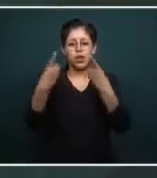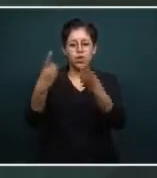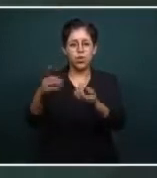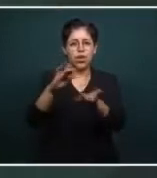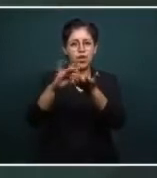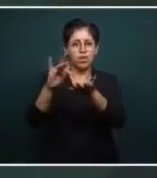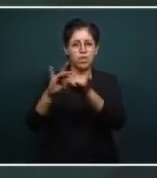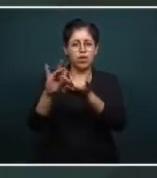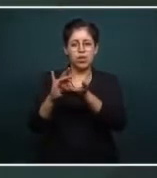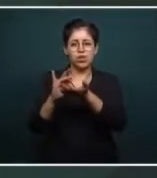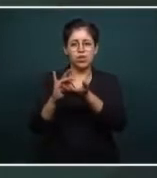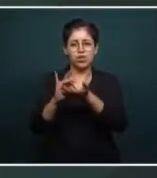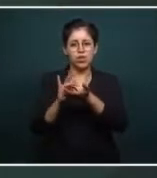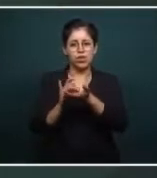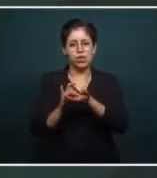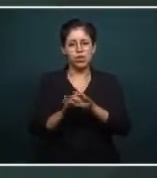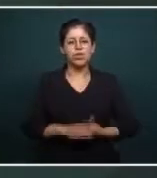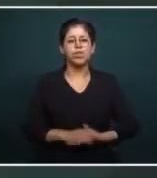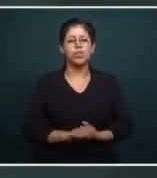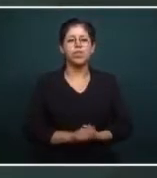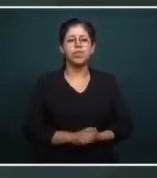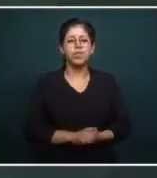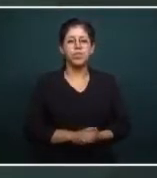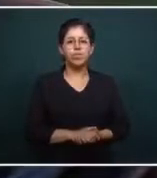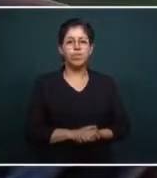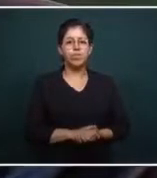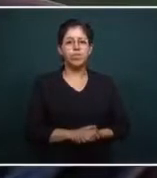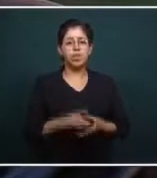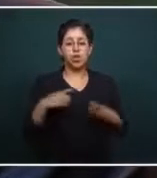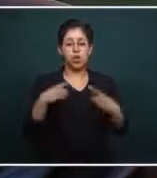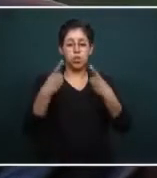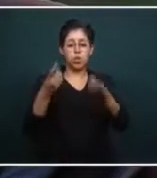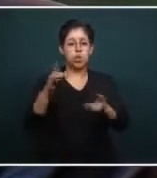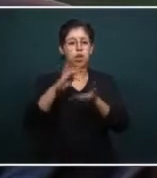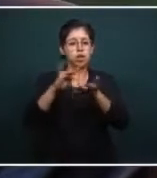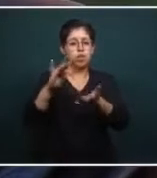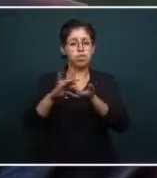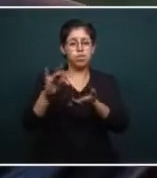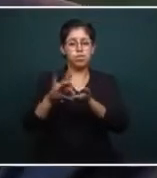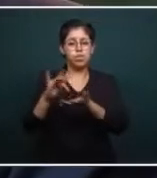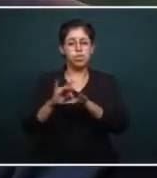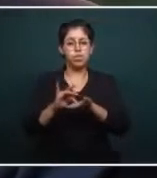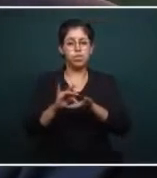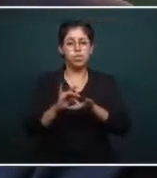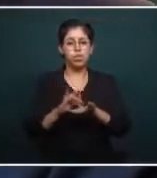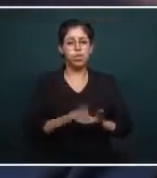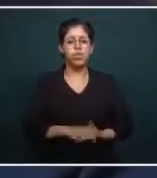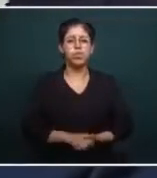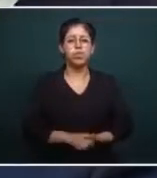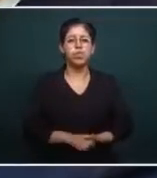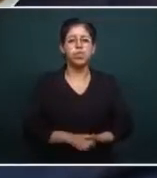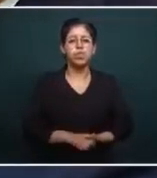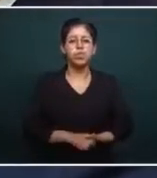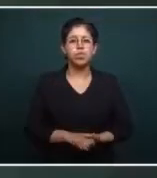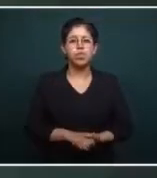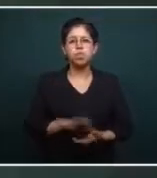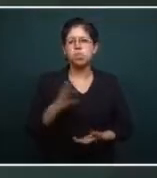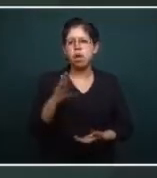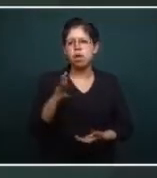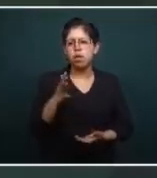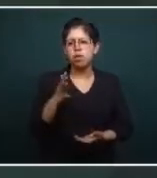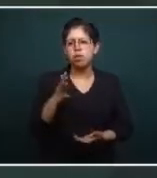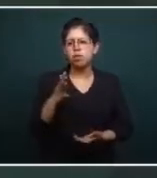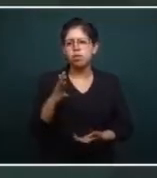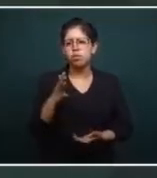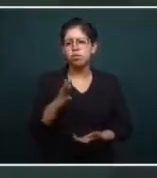trámite burocrático. There won't be Le any vamos a procurar bureaucratic entregar los apoyos situation. We're going to give them Cuando the menos money. At the